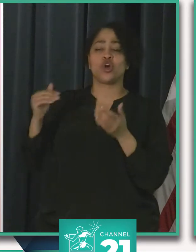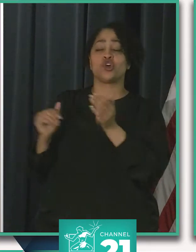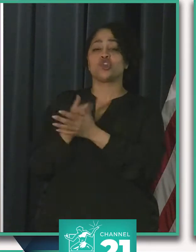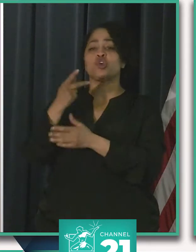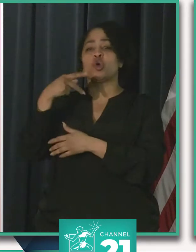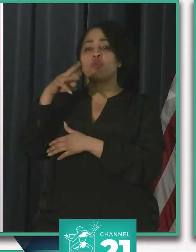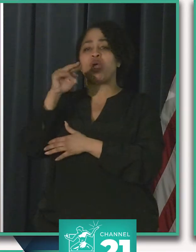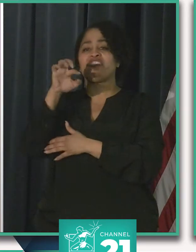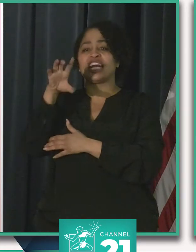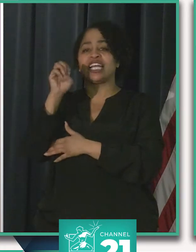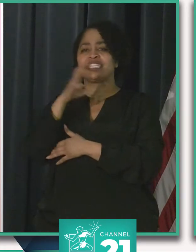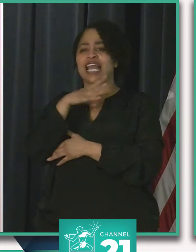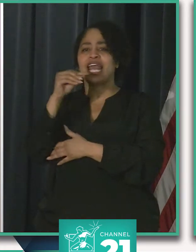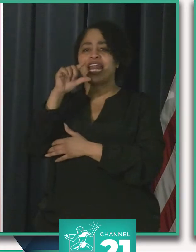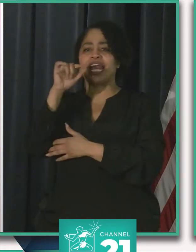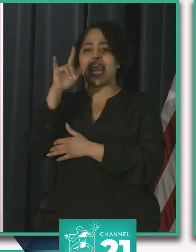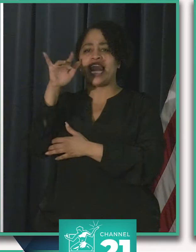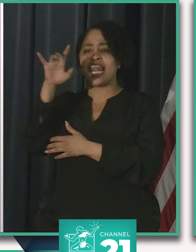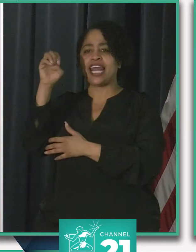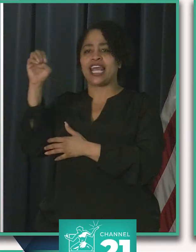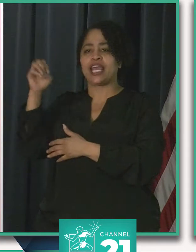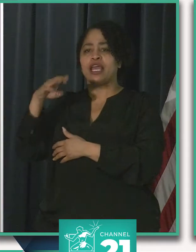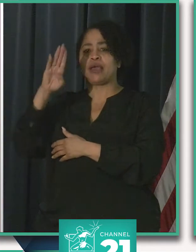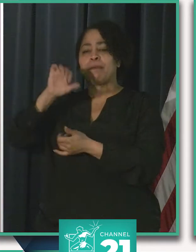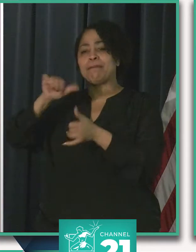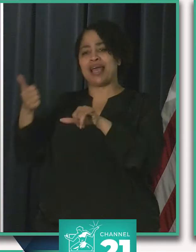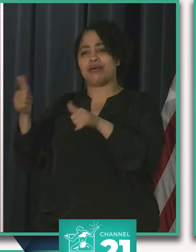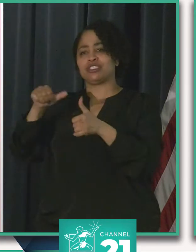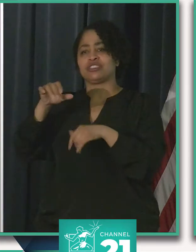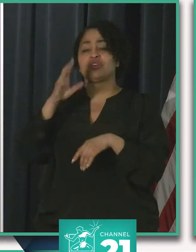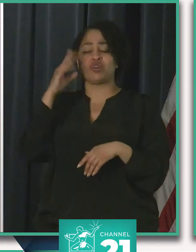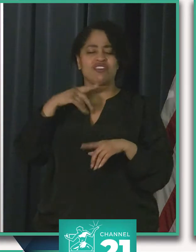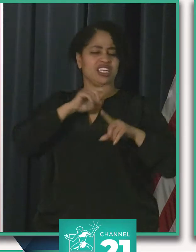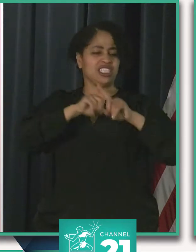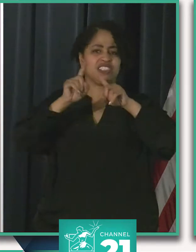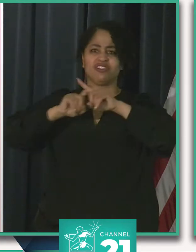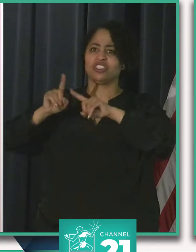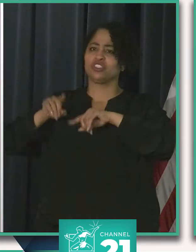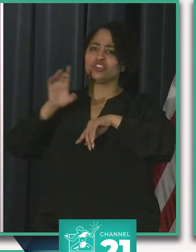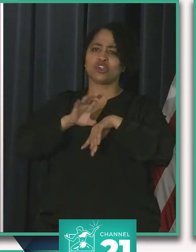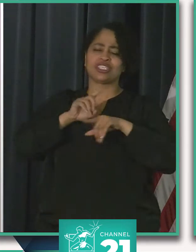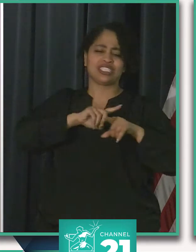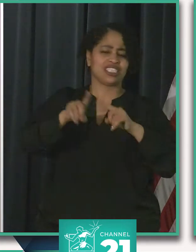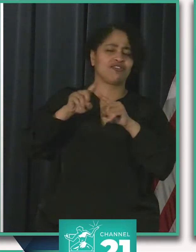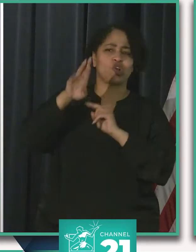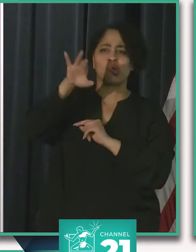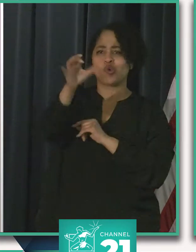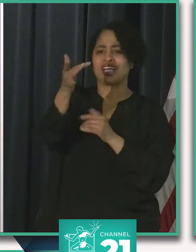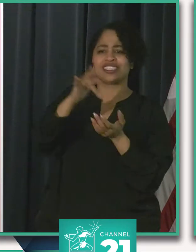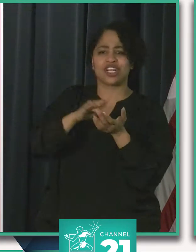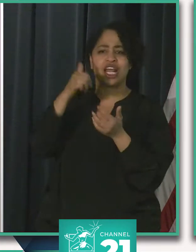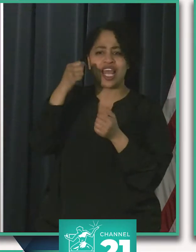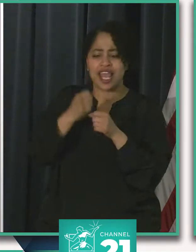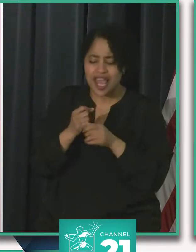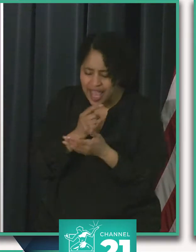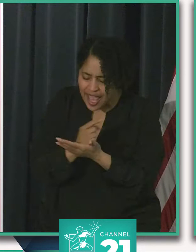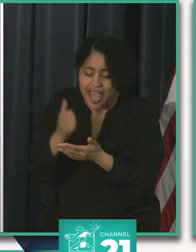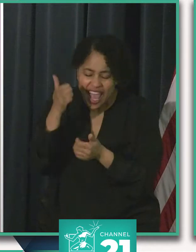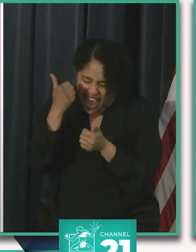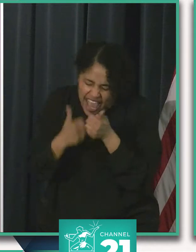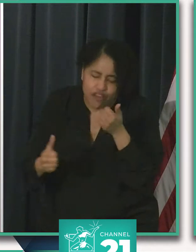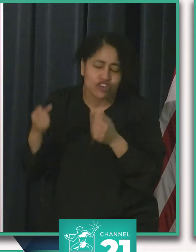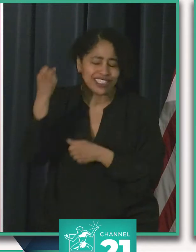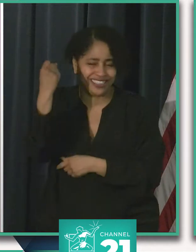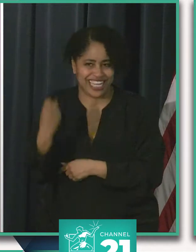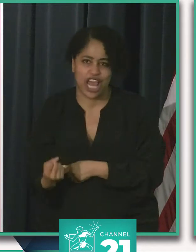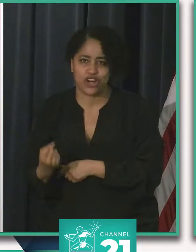Providence, and Galilee Baptist. And we will be at different churches and different rec centers every single Saturday, so that we'll be